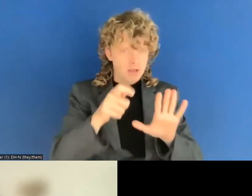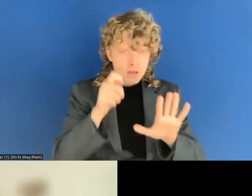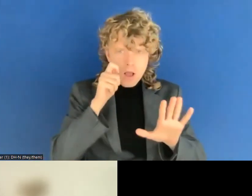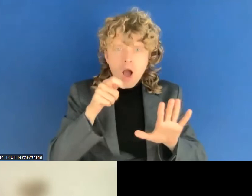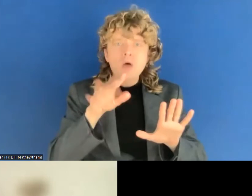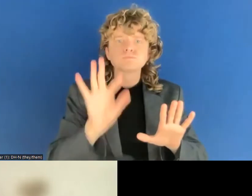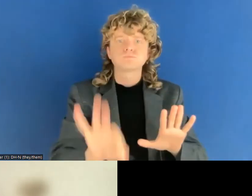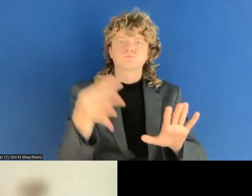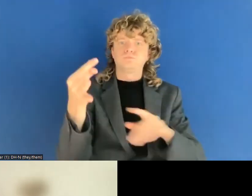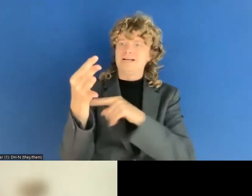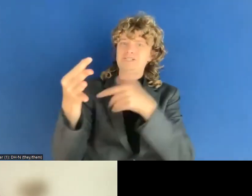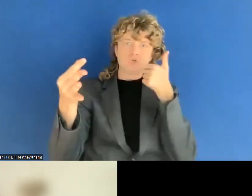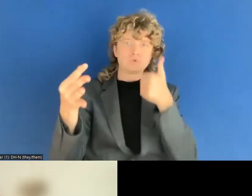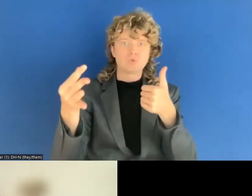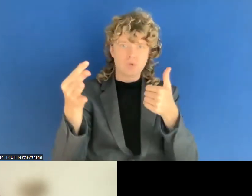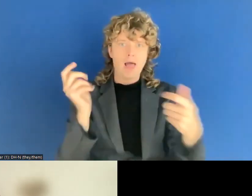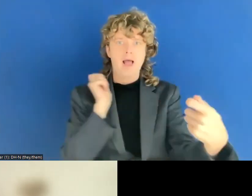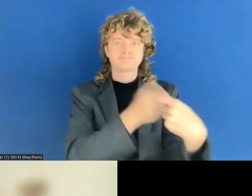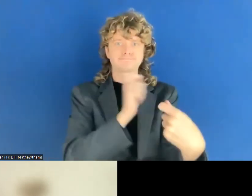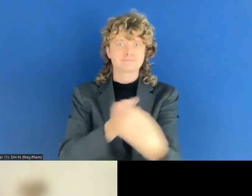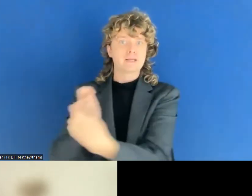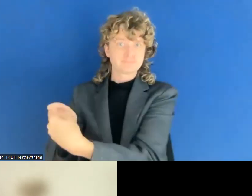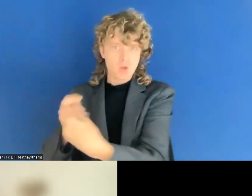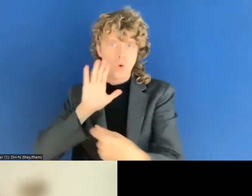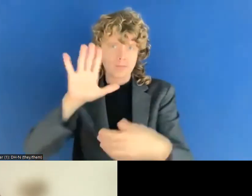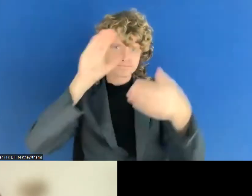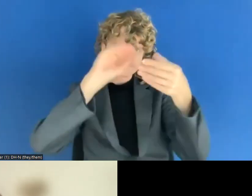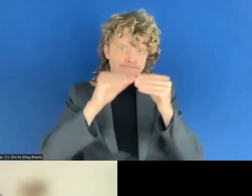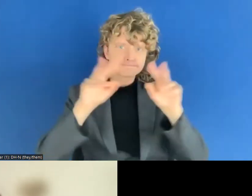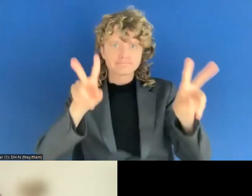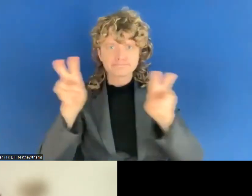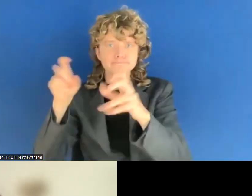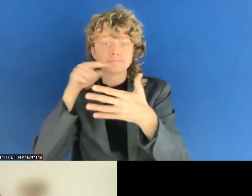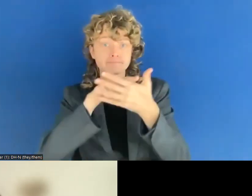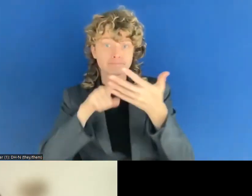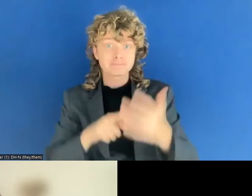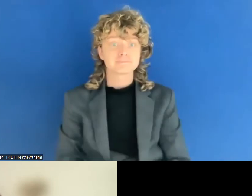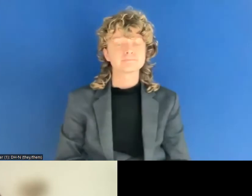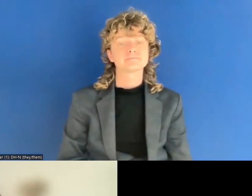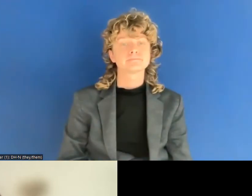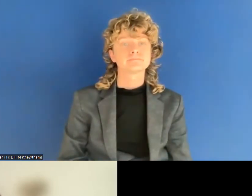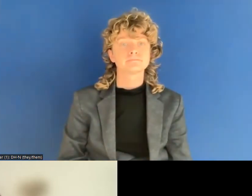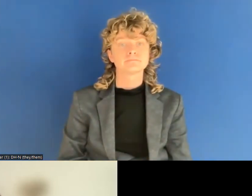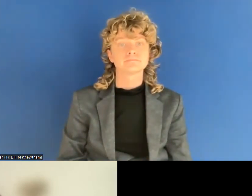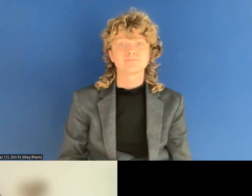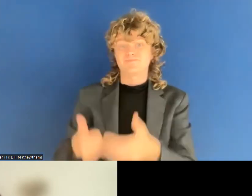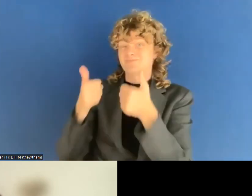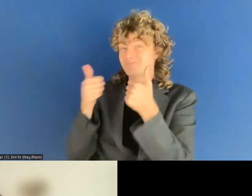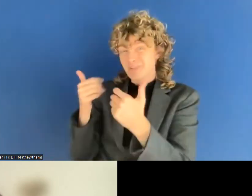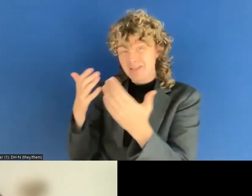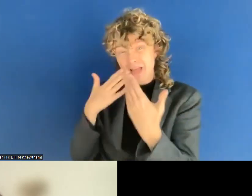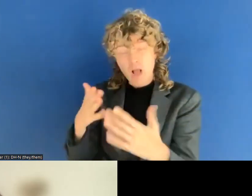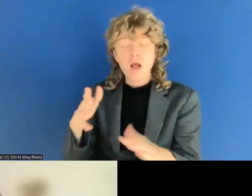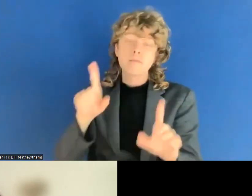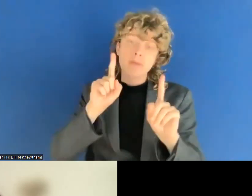itself. Okay, yeah, so true. But I think, again, it's maybe difficult to find these tools because just as the standards are